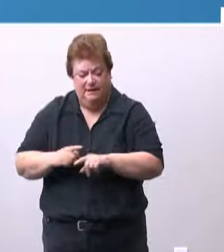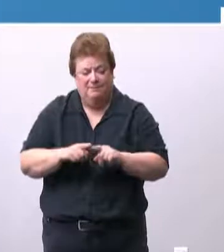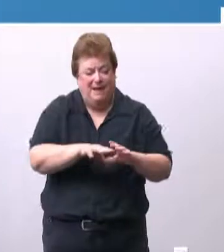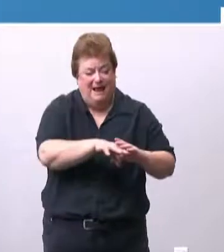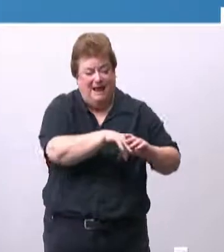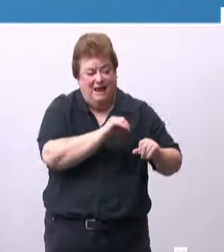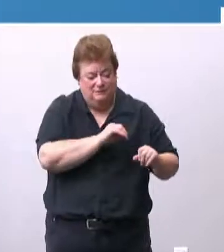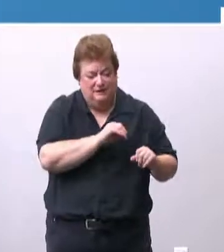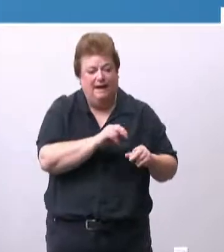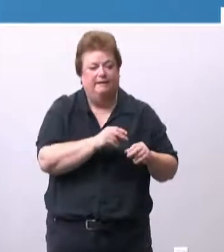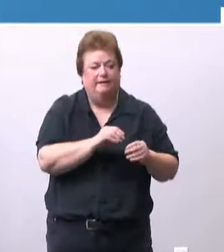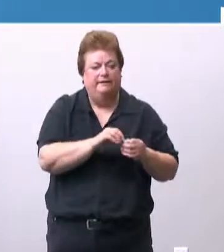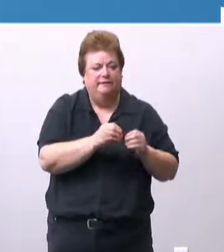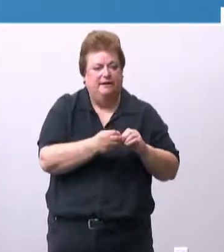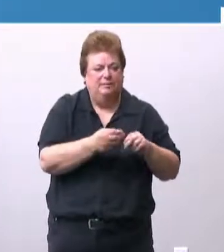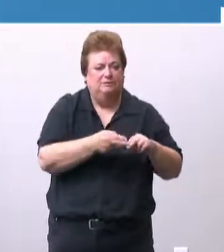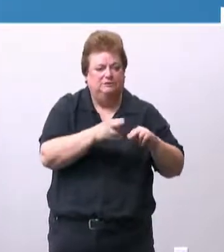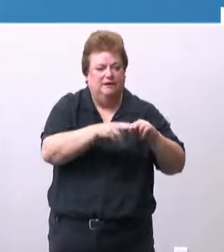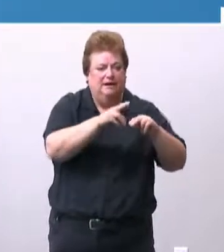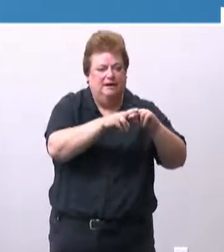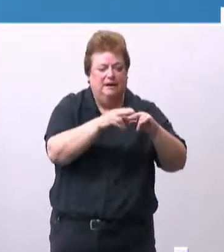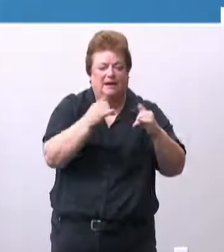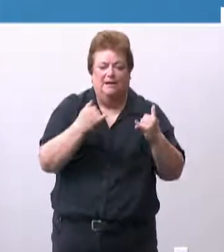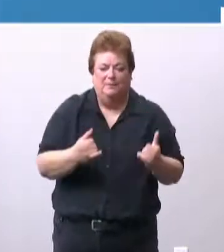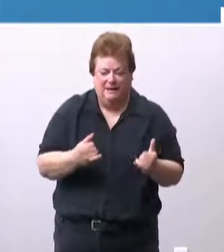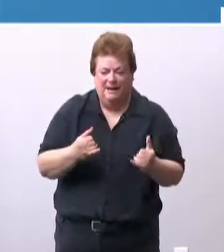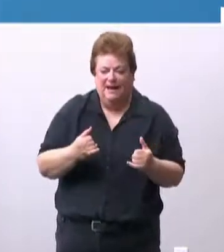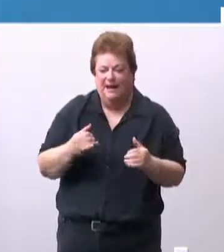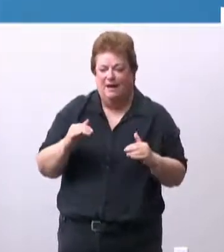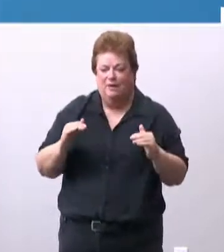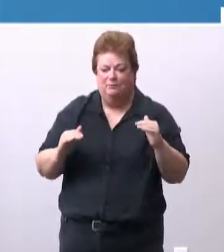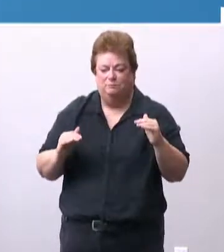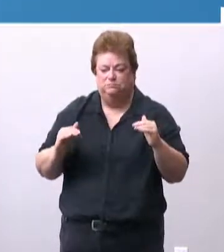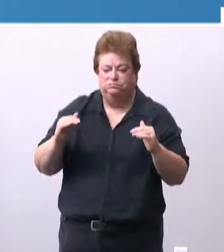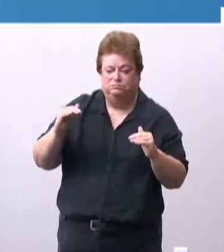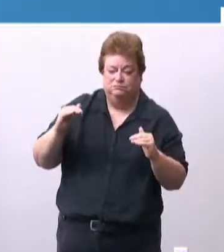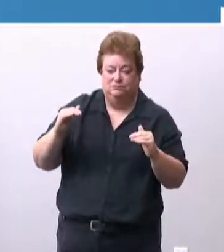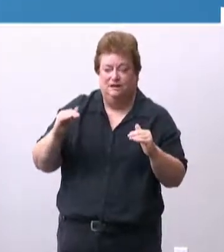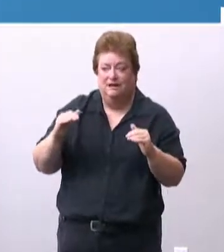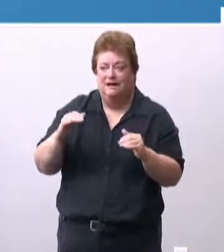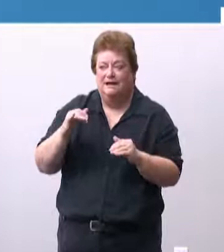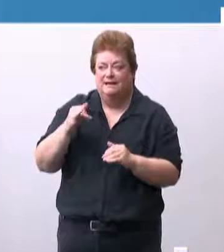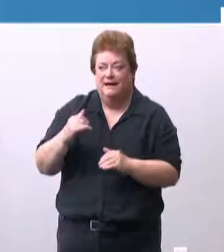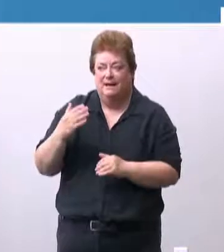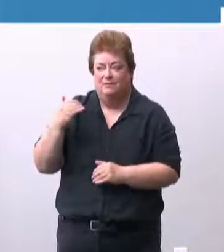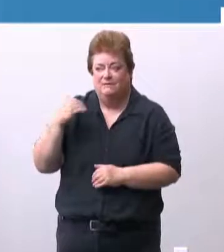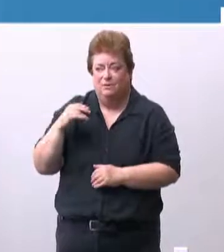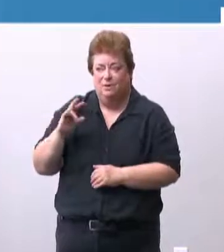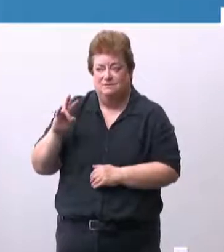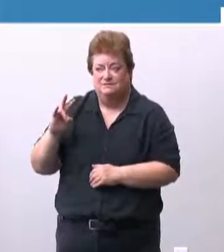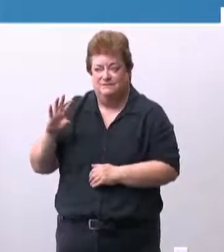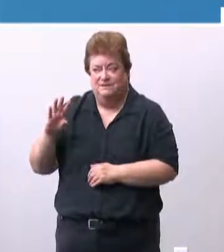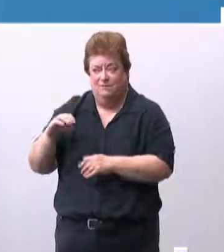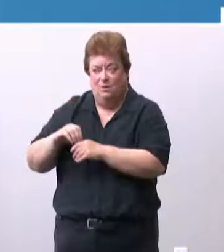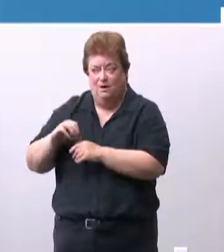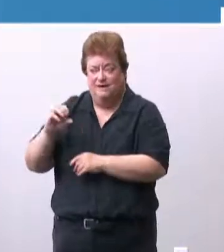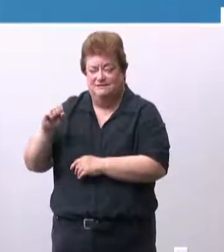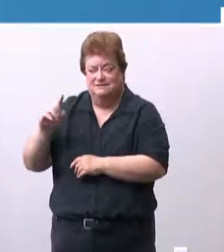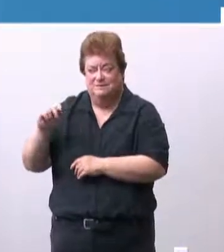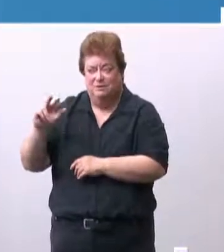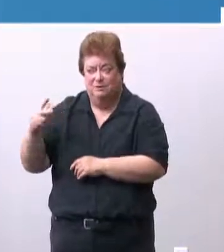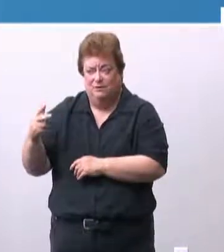shift continues with the number of Lancaster County residents hospitalized dropping from a high of 74 on September 3rd